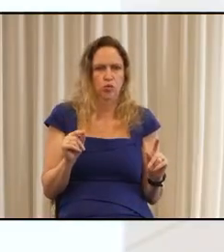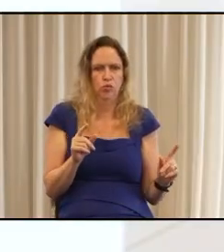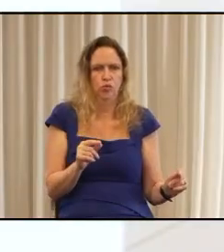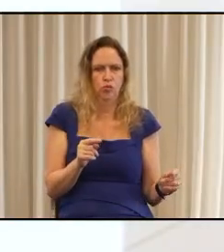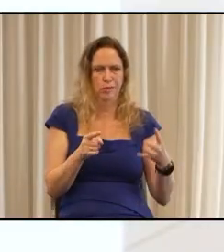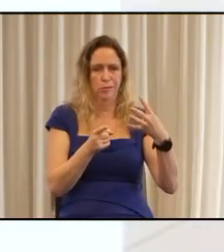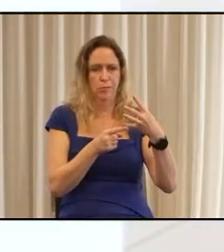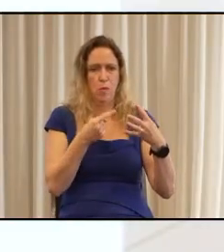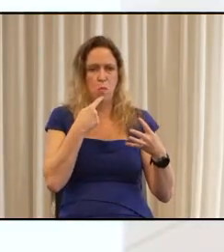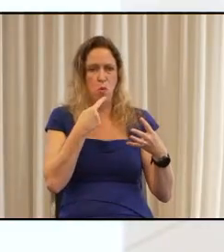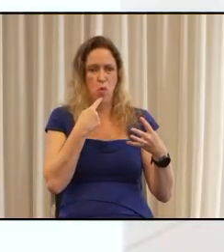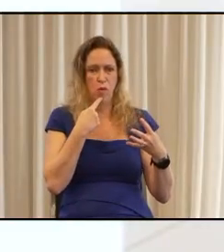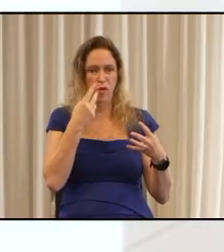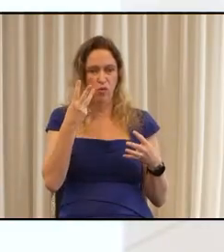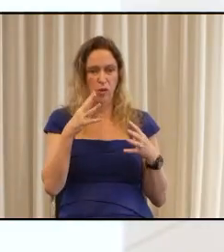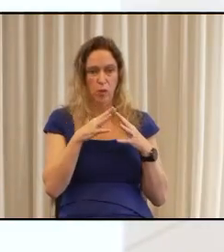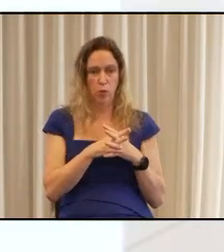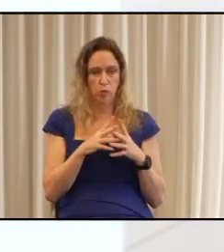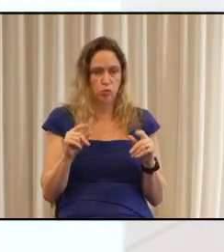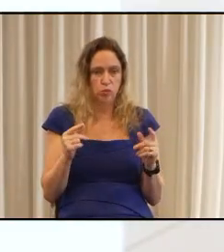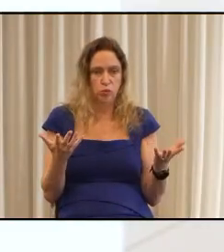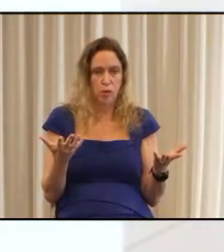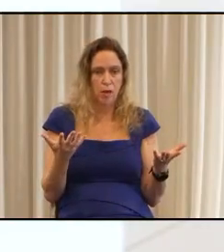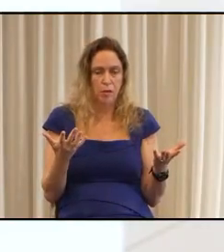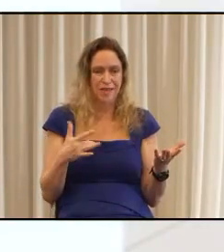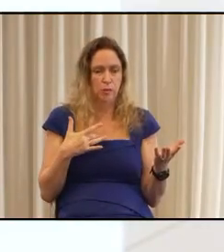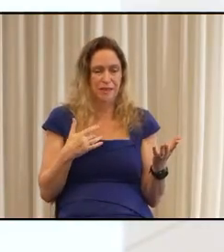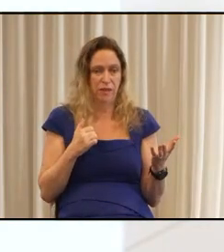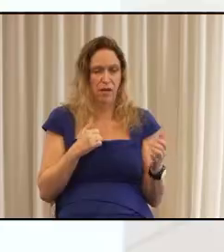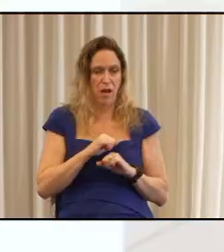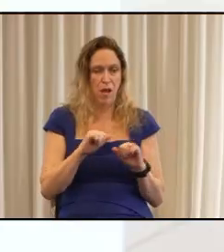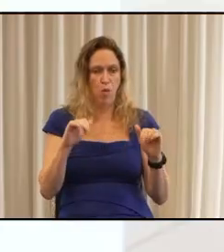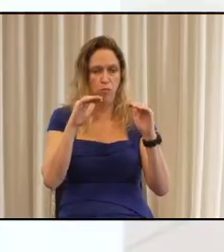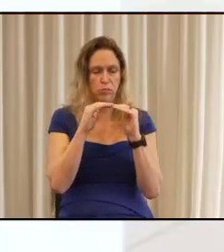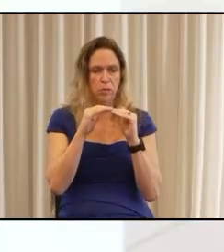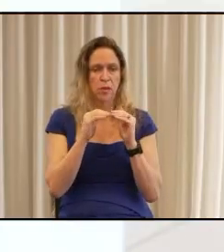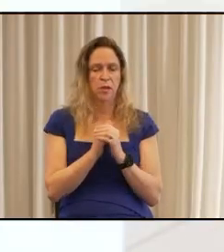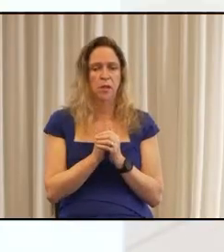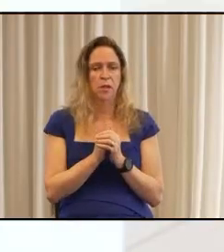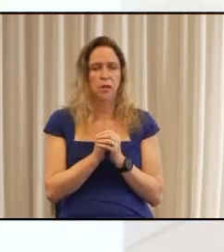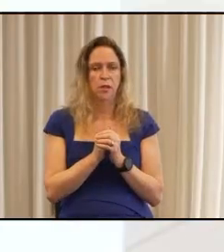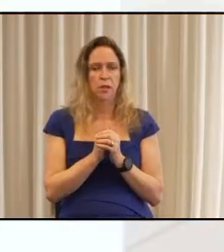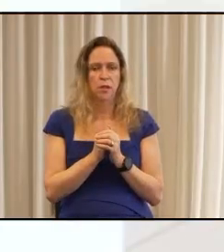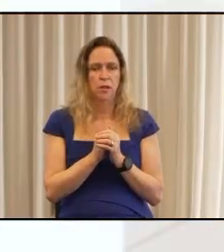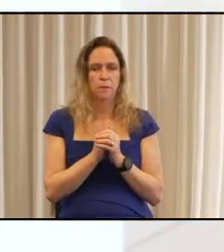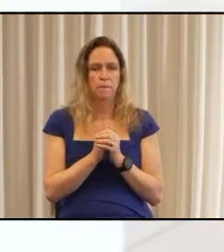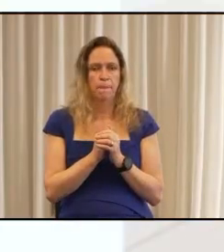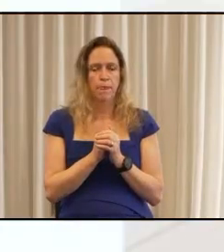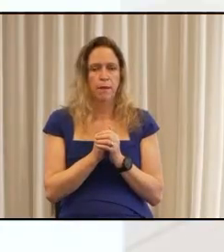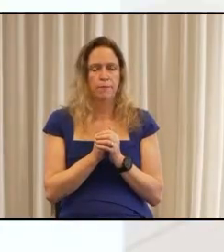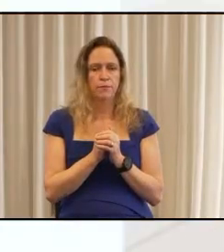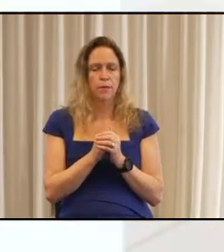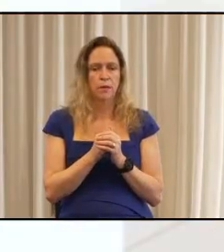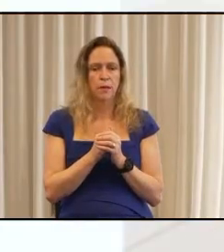who lived at that stage in the family home, until one